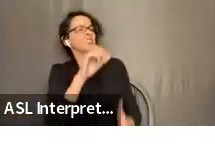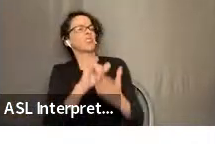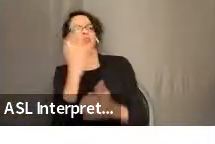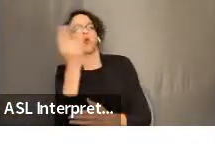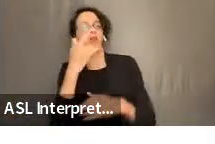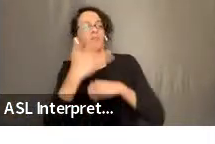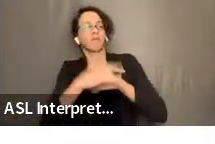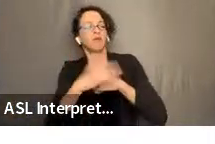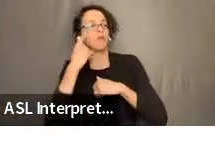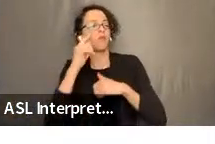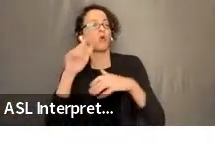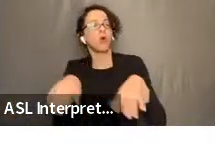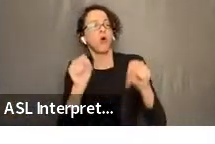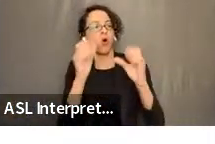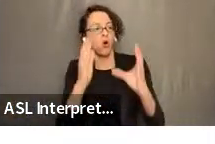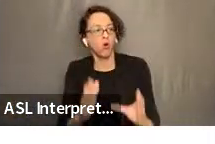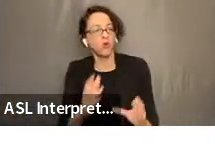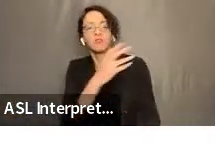great.